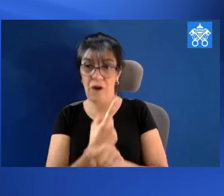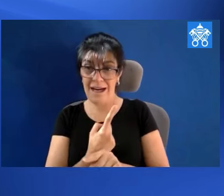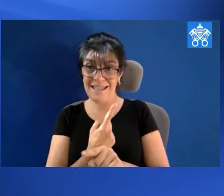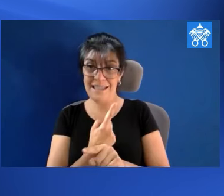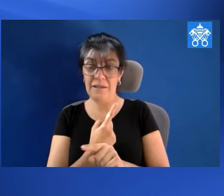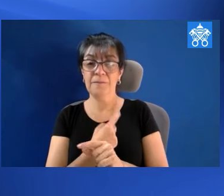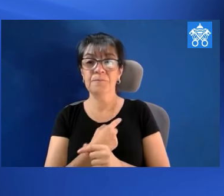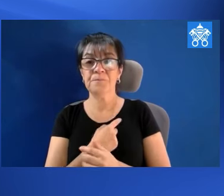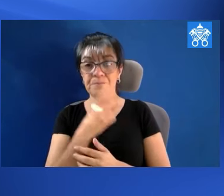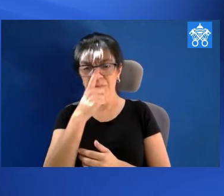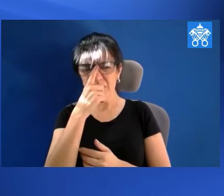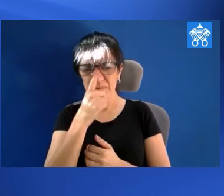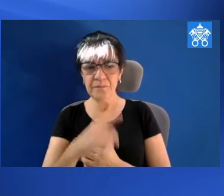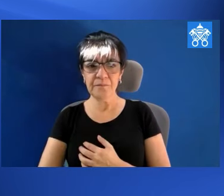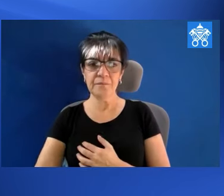texts correctly.